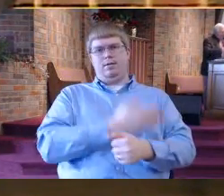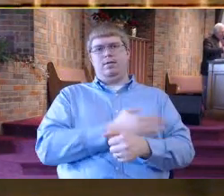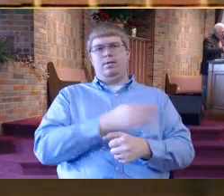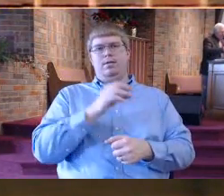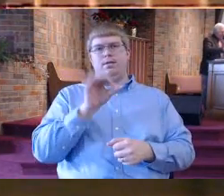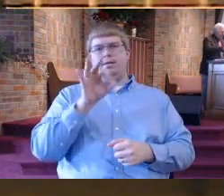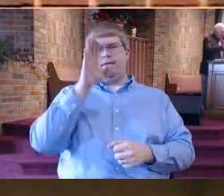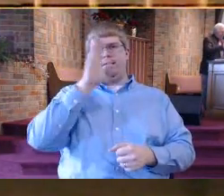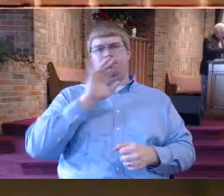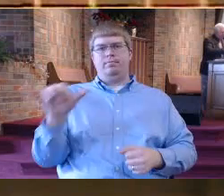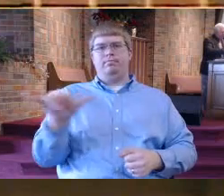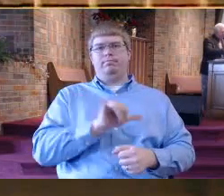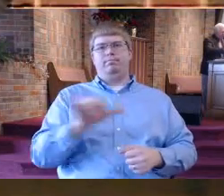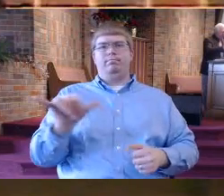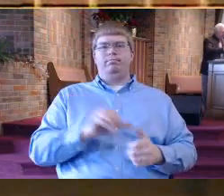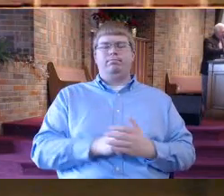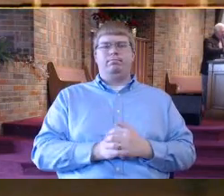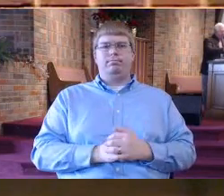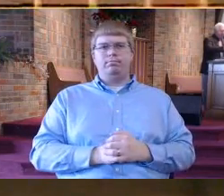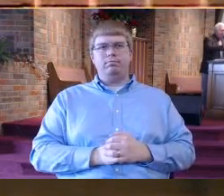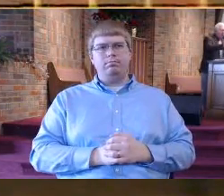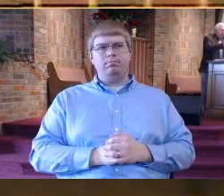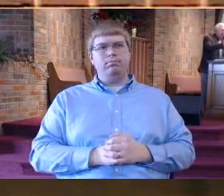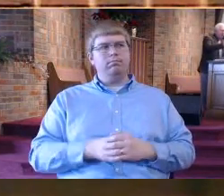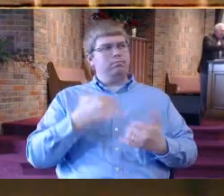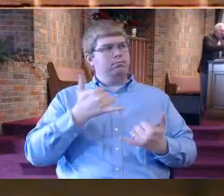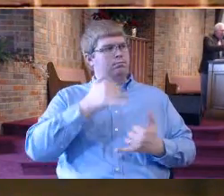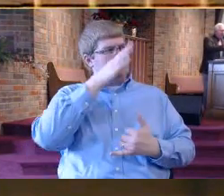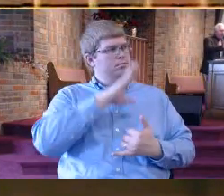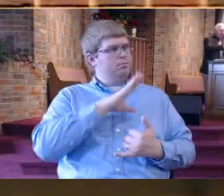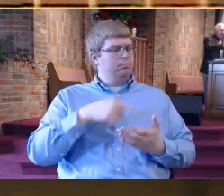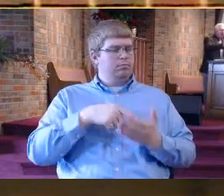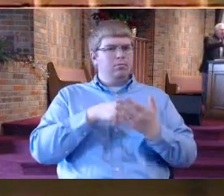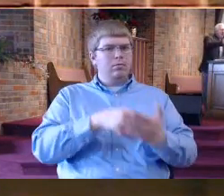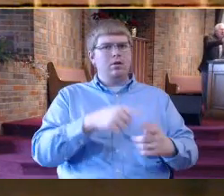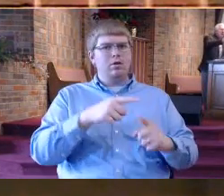God has revealed that to Paul,